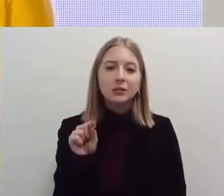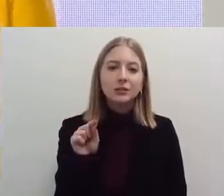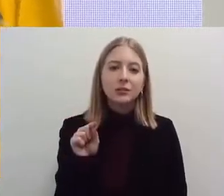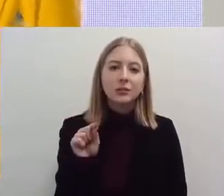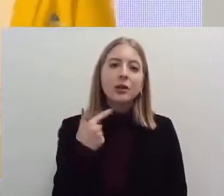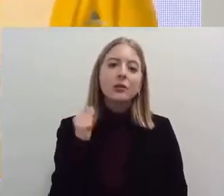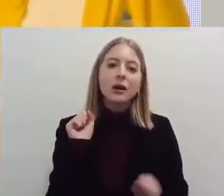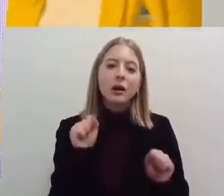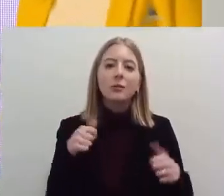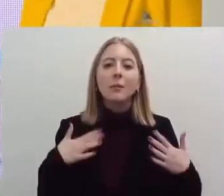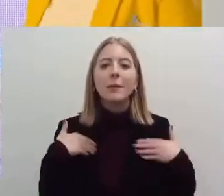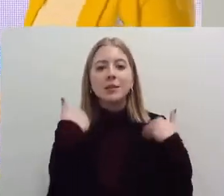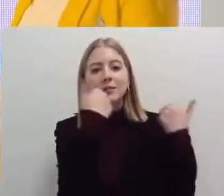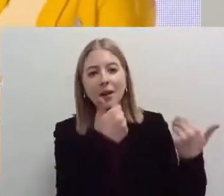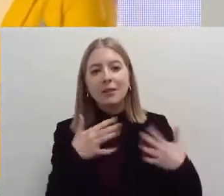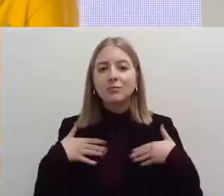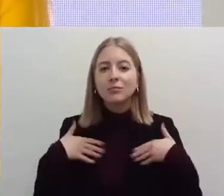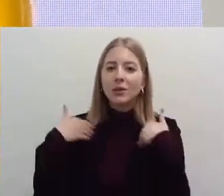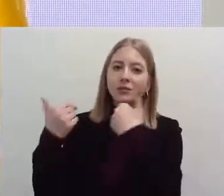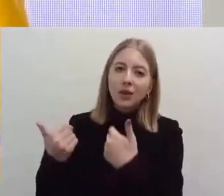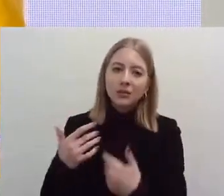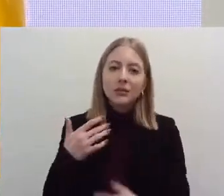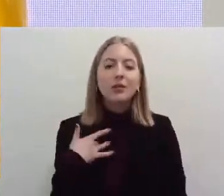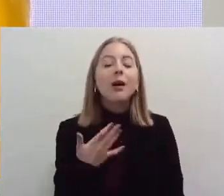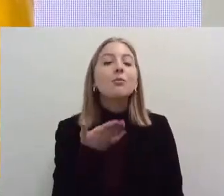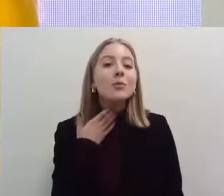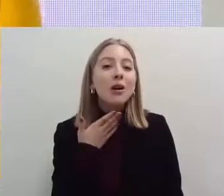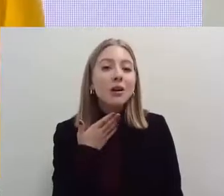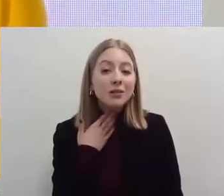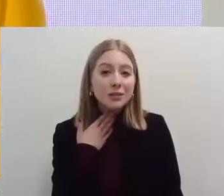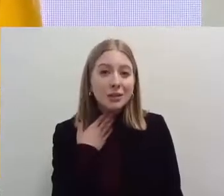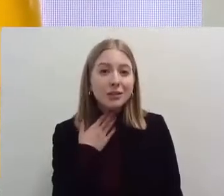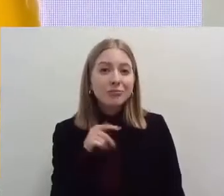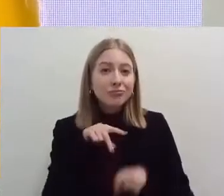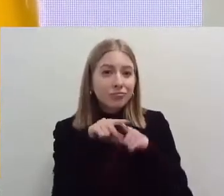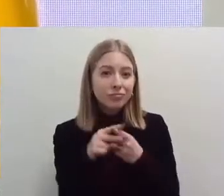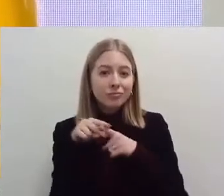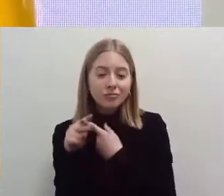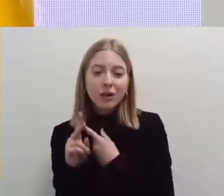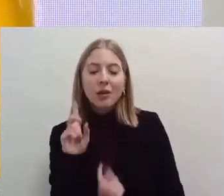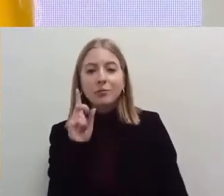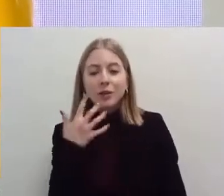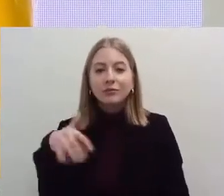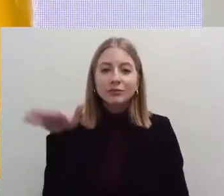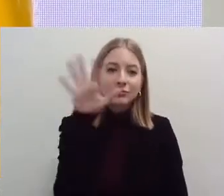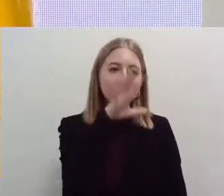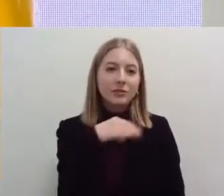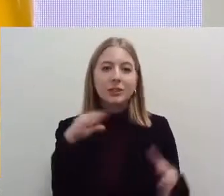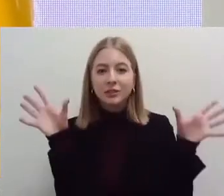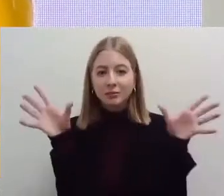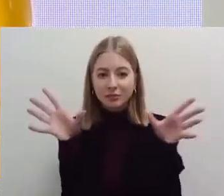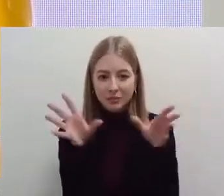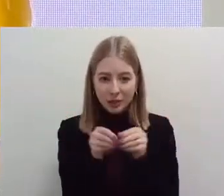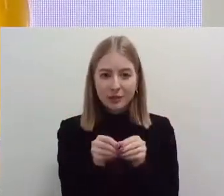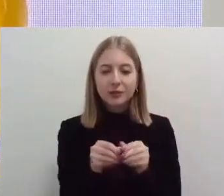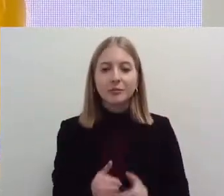guys. So really, thank you for such a warm welcome for us. And let us move to the first keynote